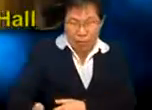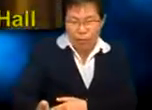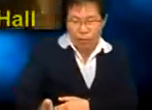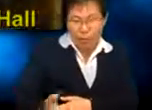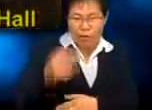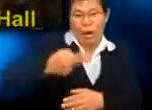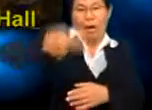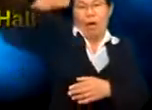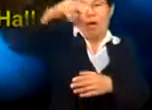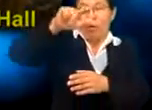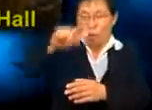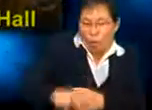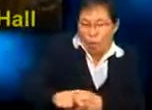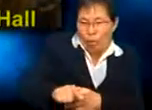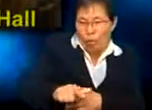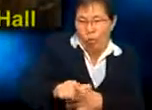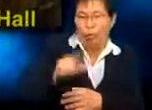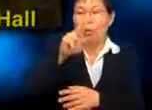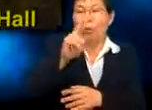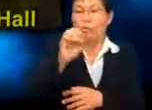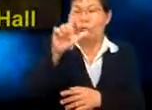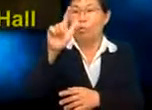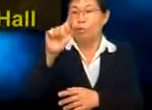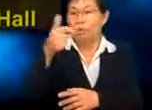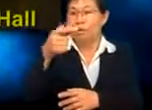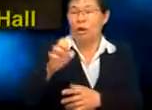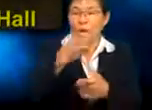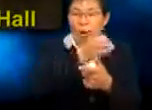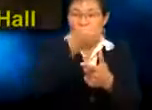or lower the voltage of an alternating current.